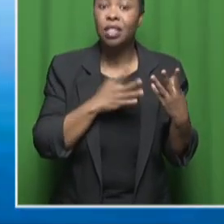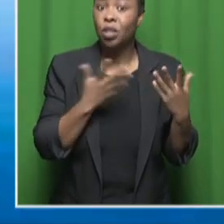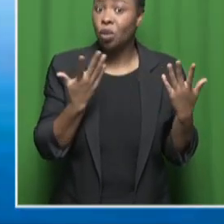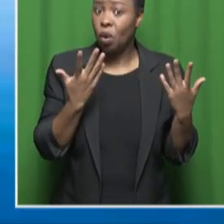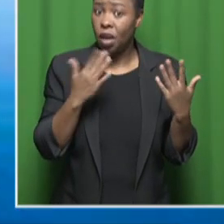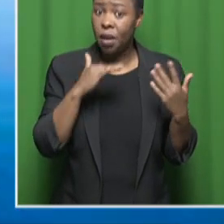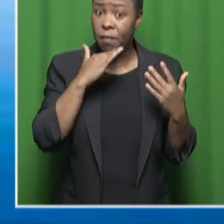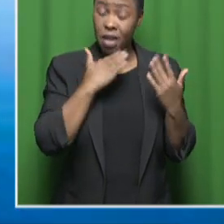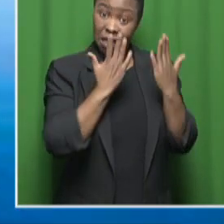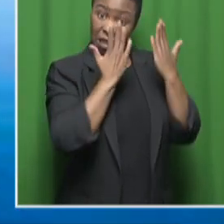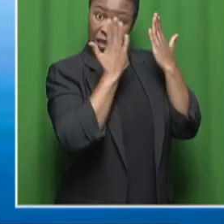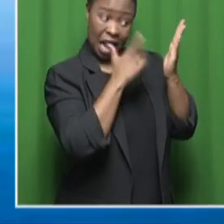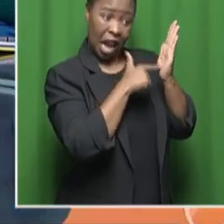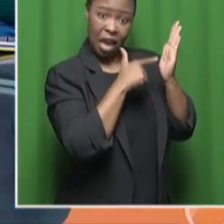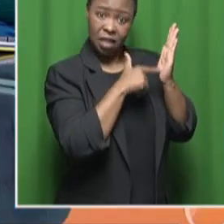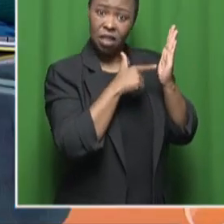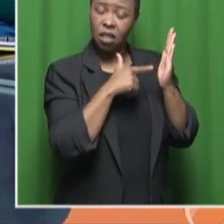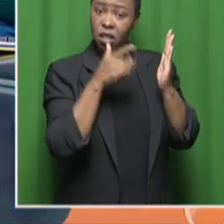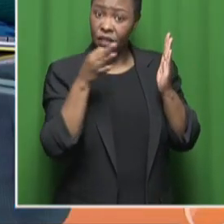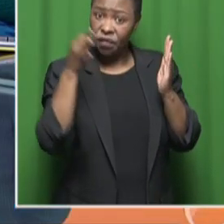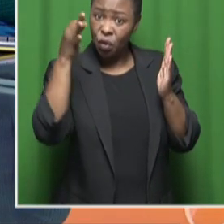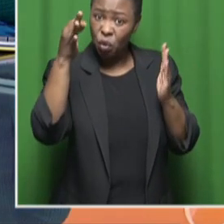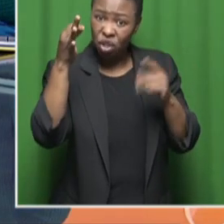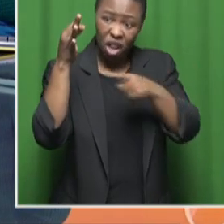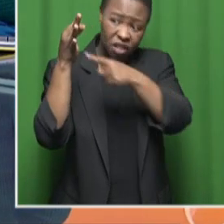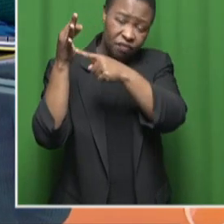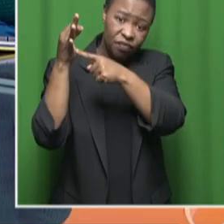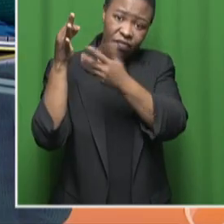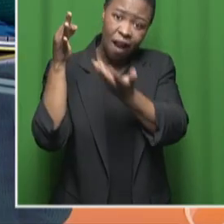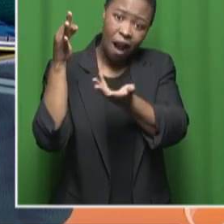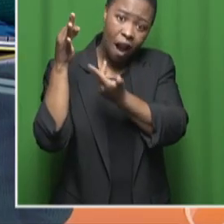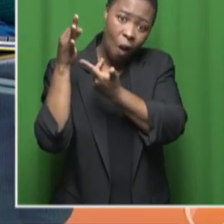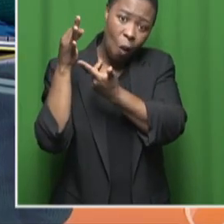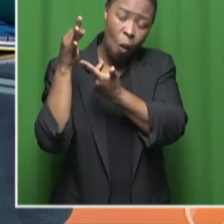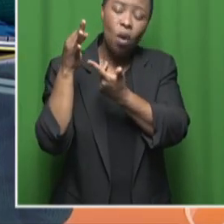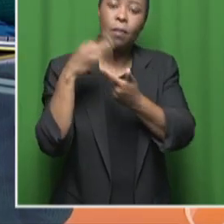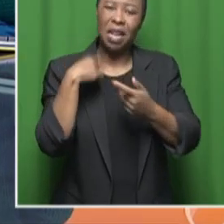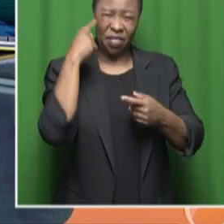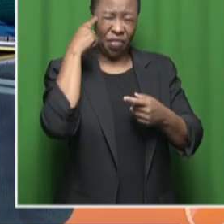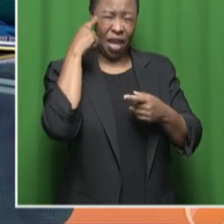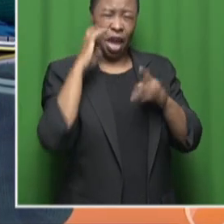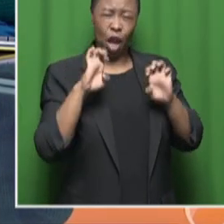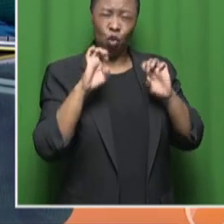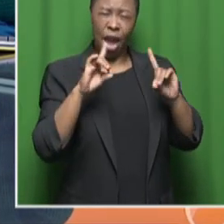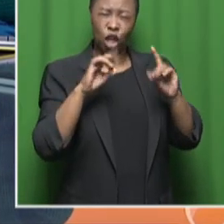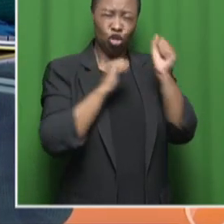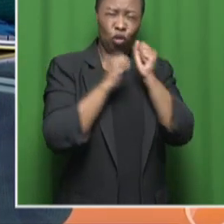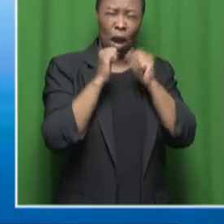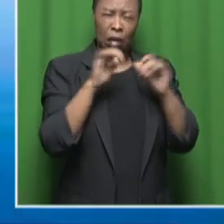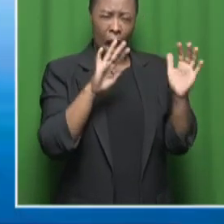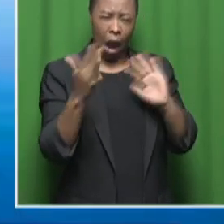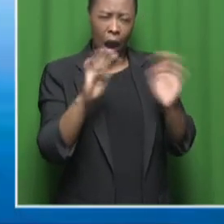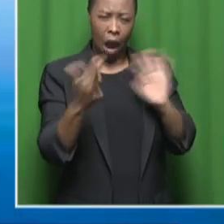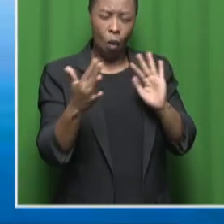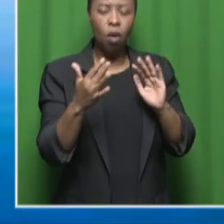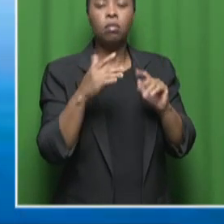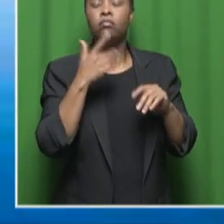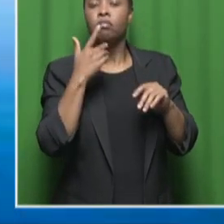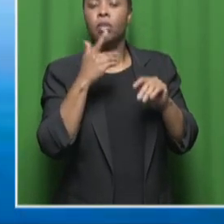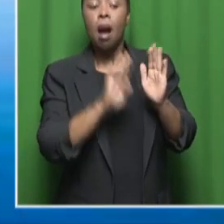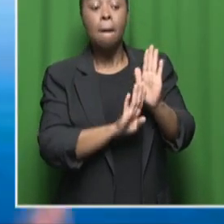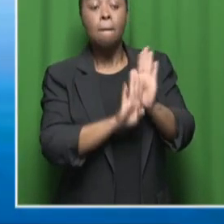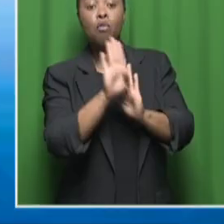heaven that we want to get to? So just thinking about how our education is structured and to say, what are some of the things that need to be improved,